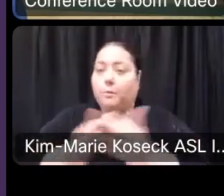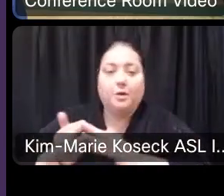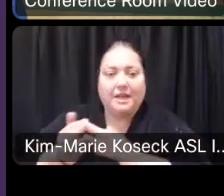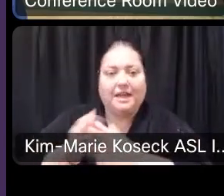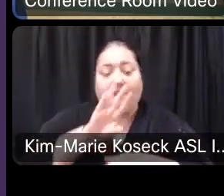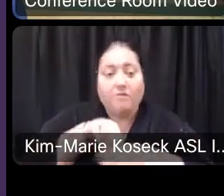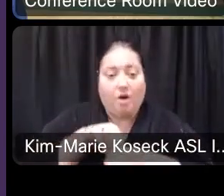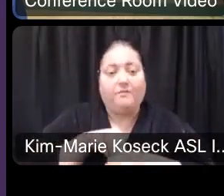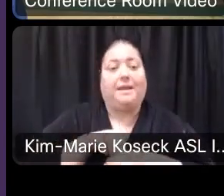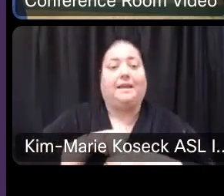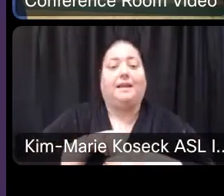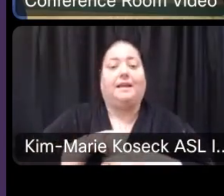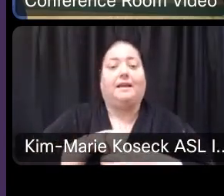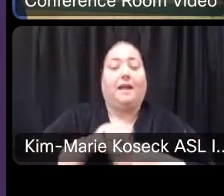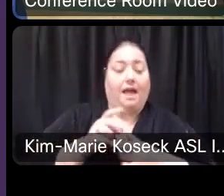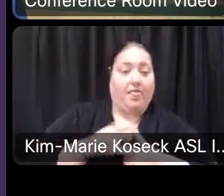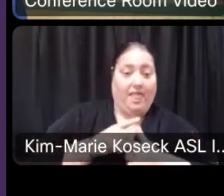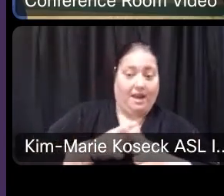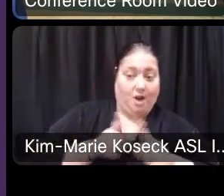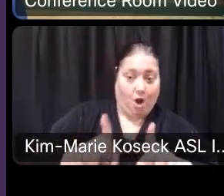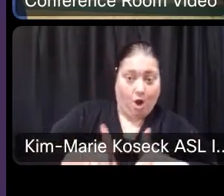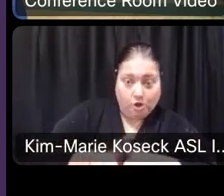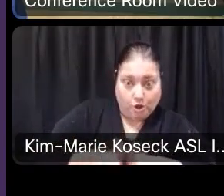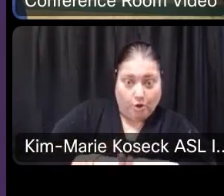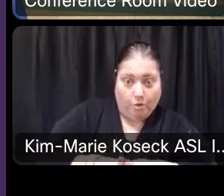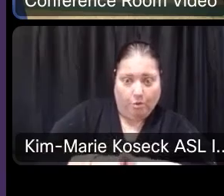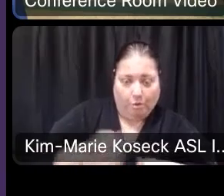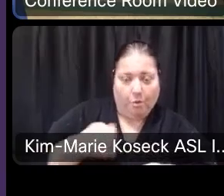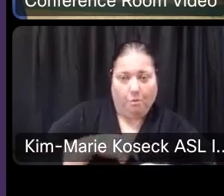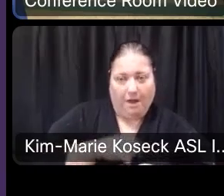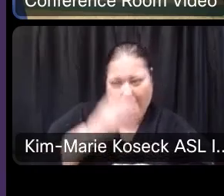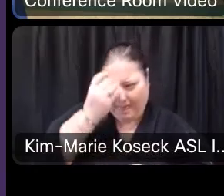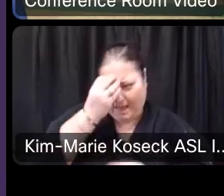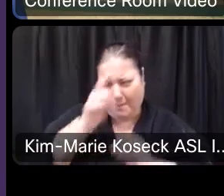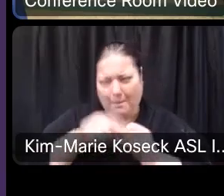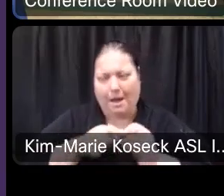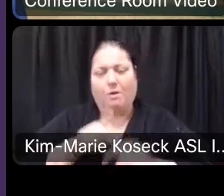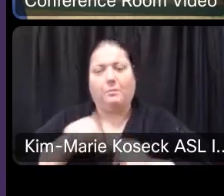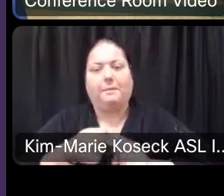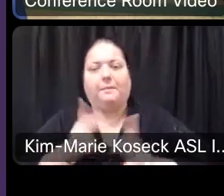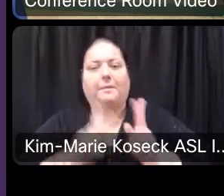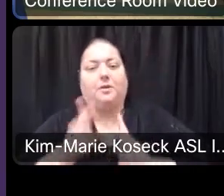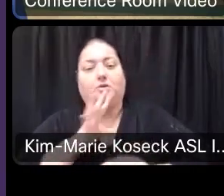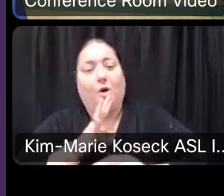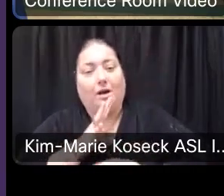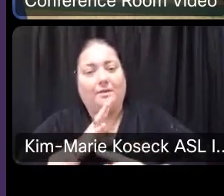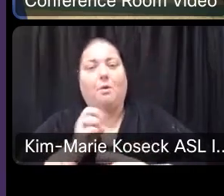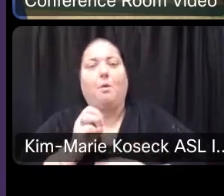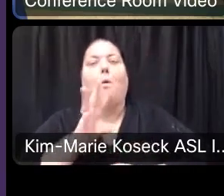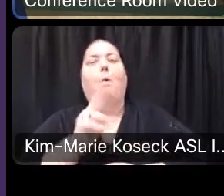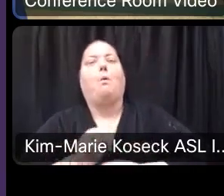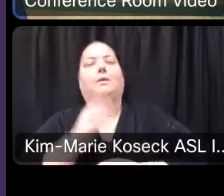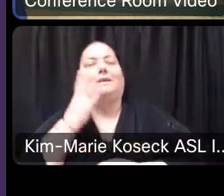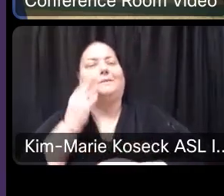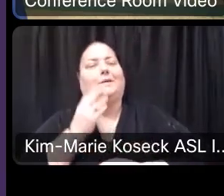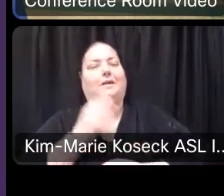involvement. And also, we're considering when people talk, I think mainly people talk about their own experience. I'm this age, this is